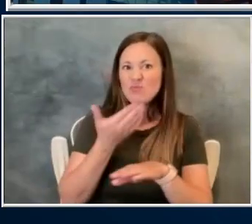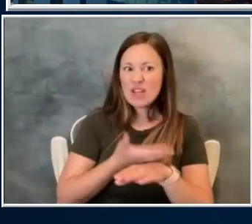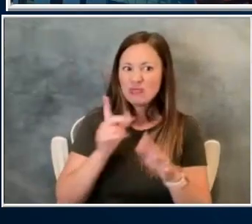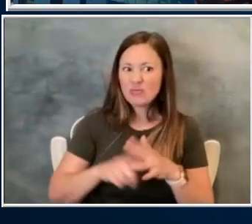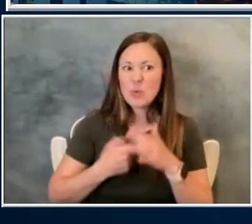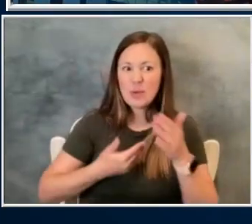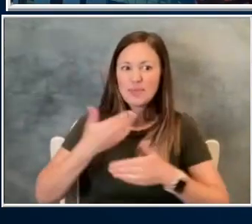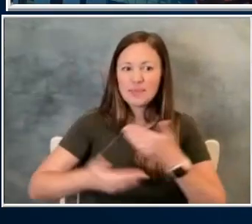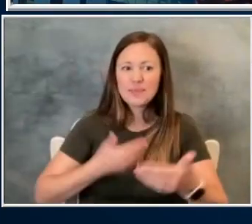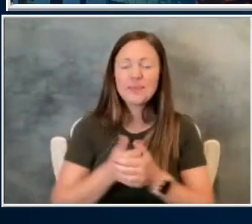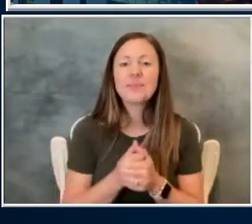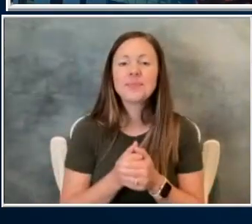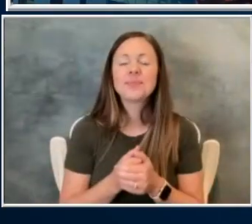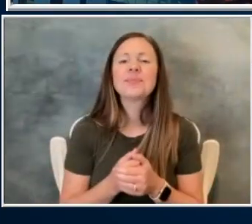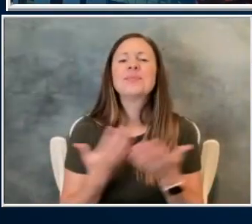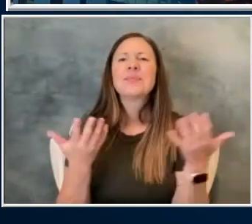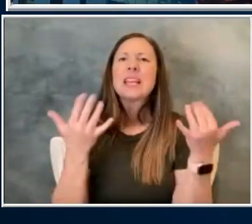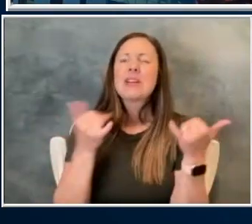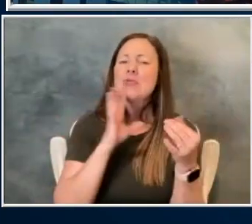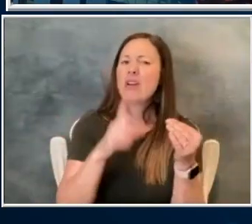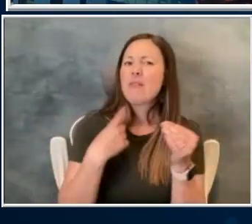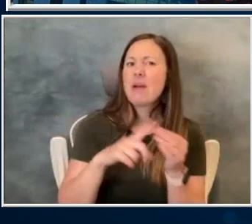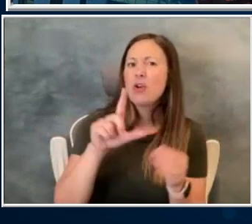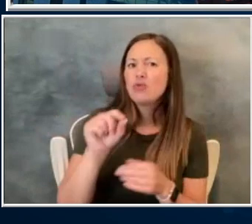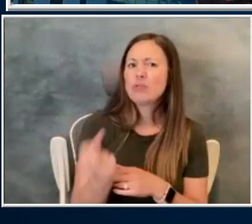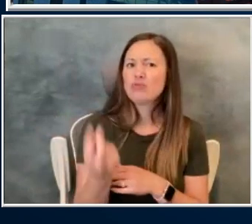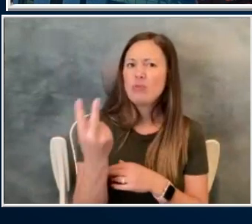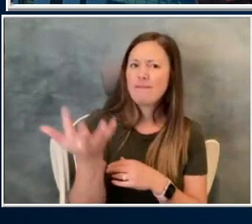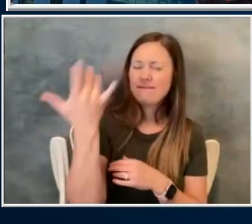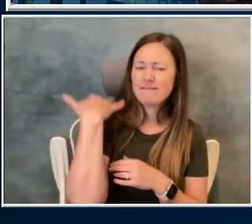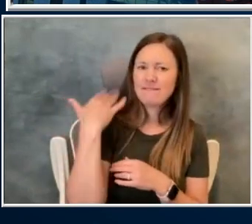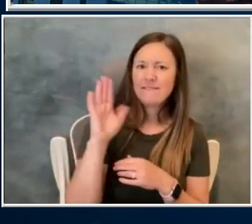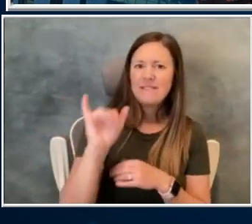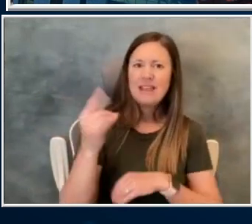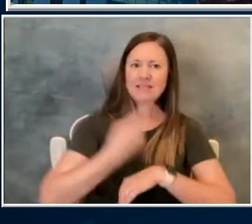Matt, let's go back to 2012. Tell us about that day that changed your life.